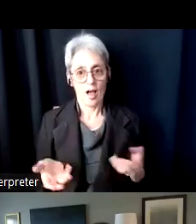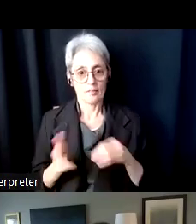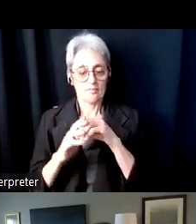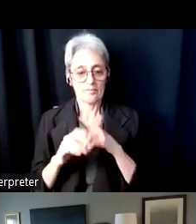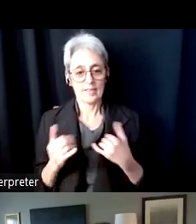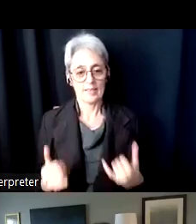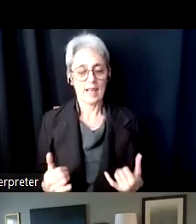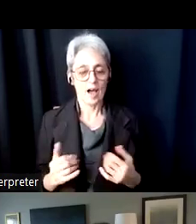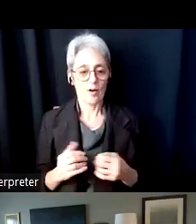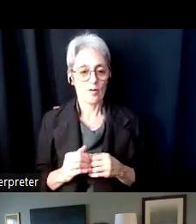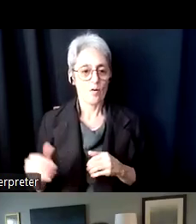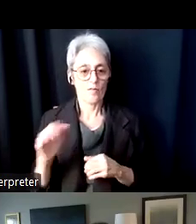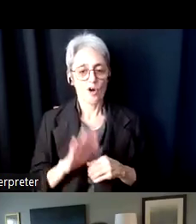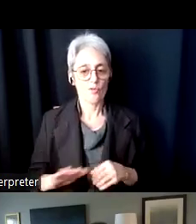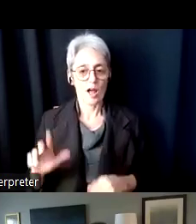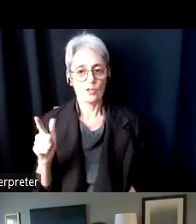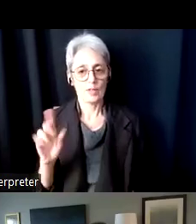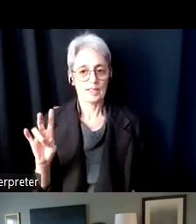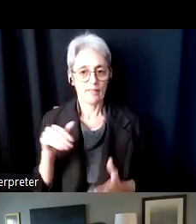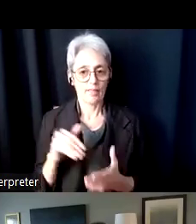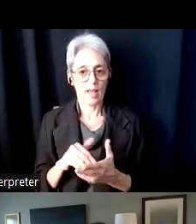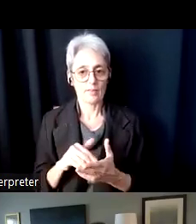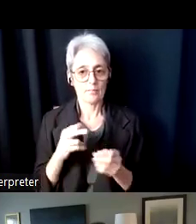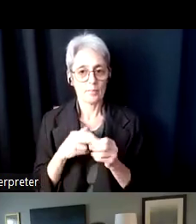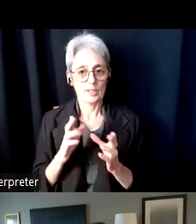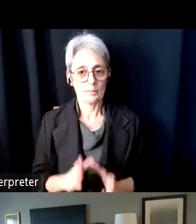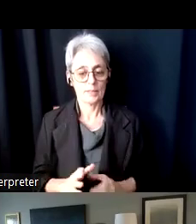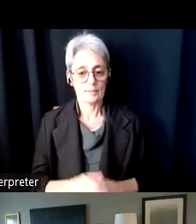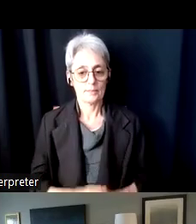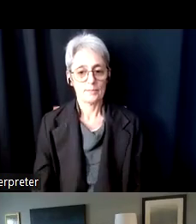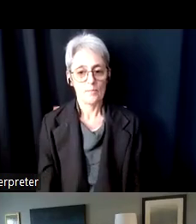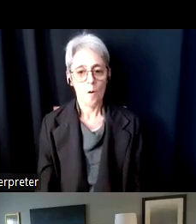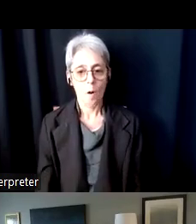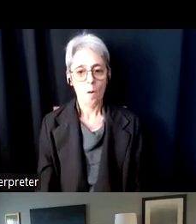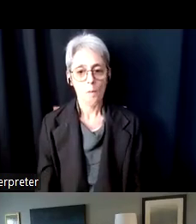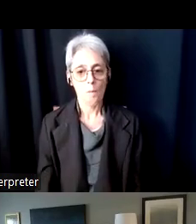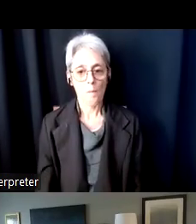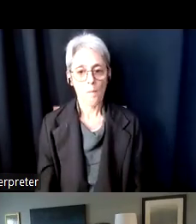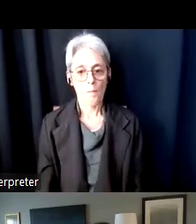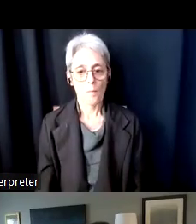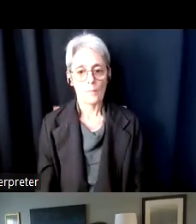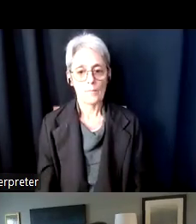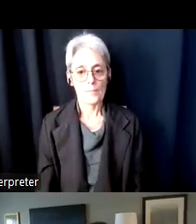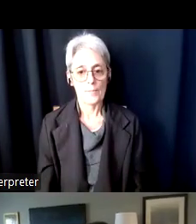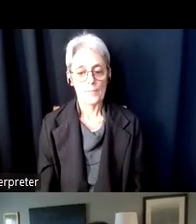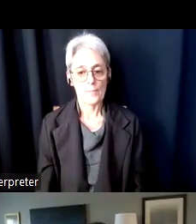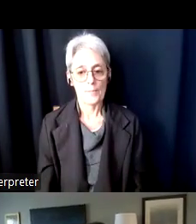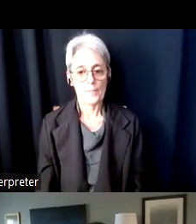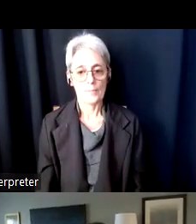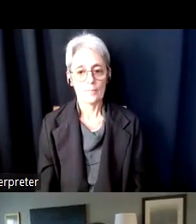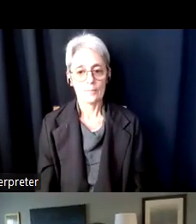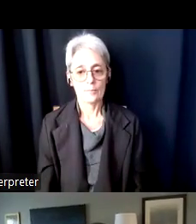over or around 27,000 participants in the program. Next slide.